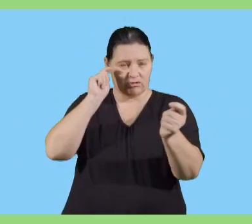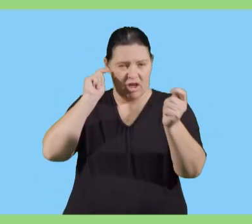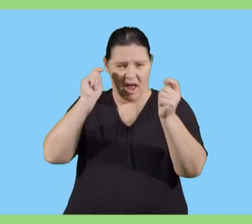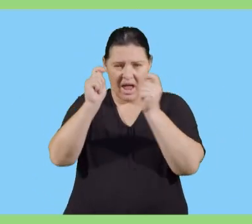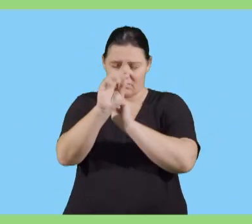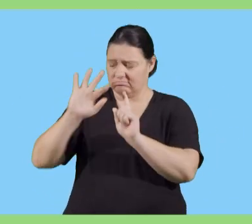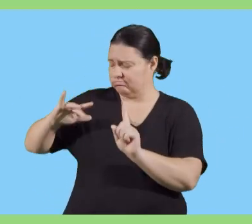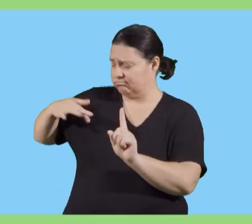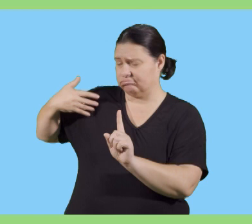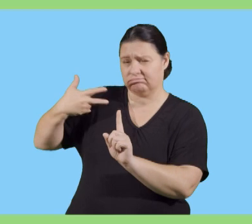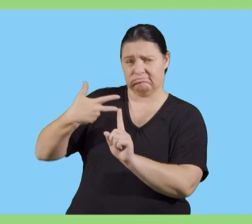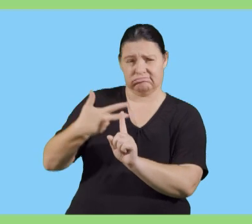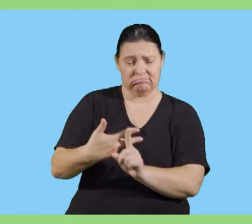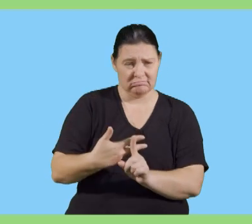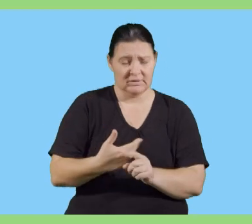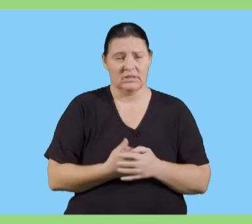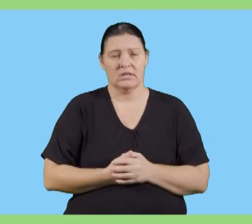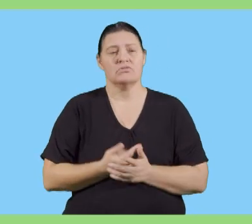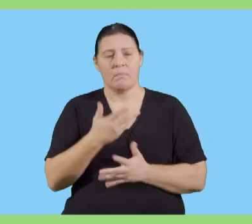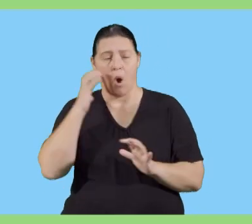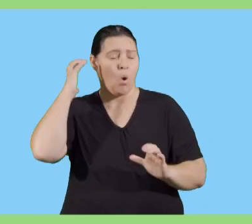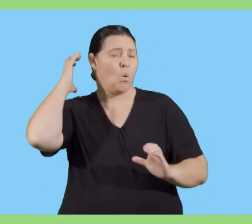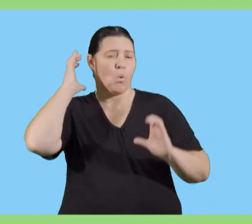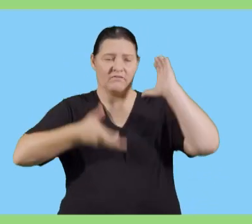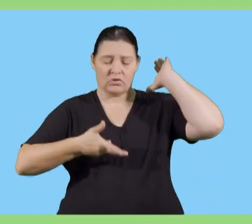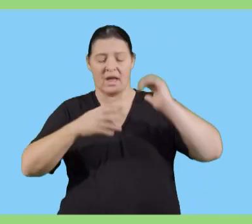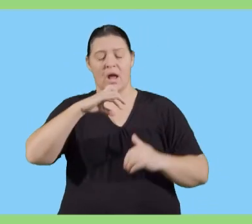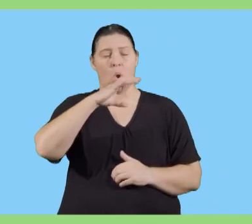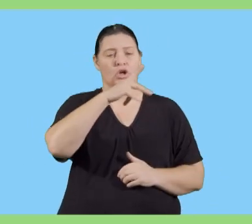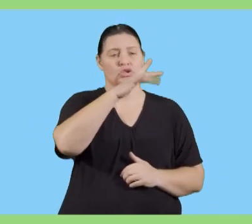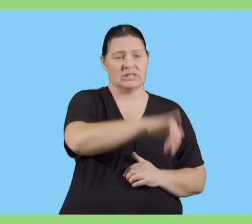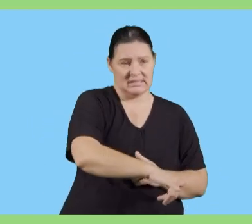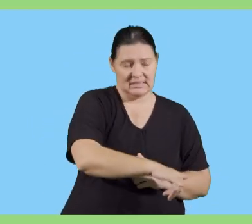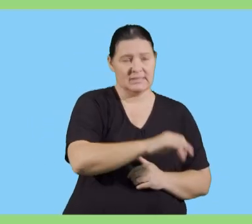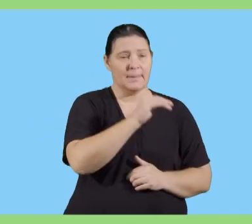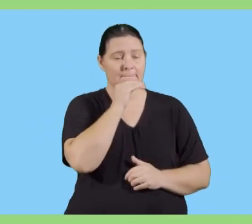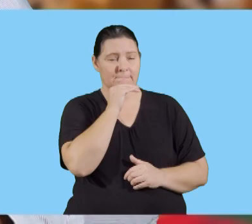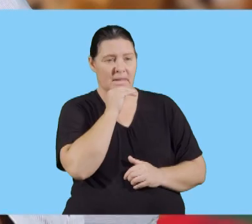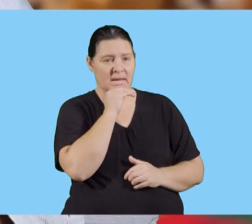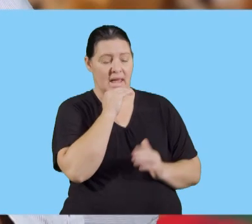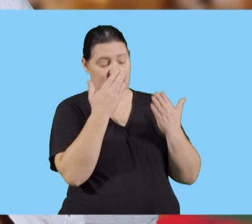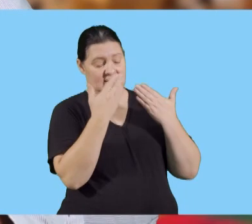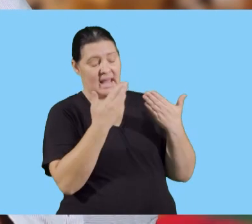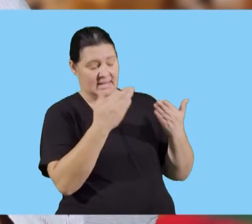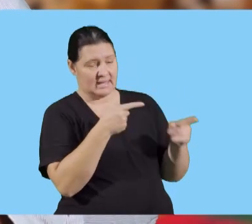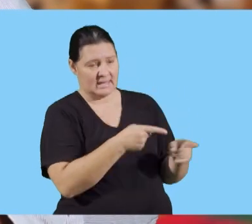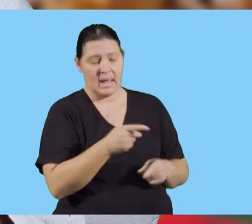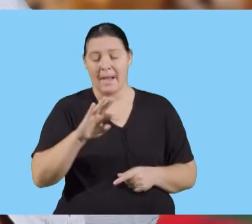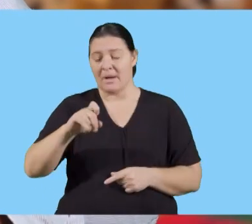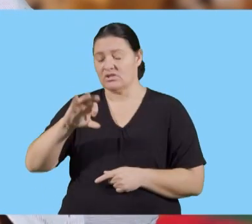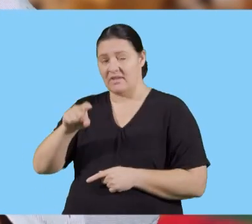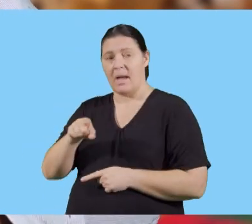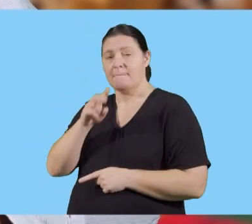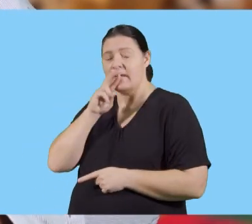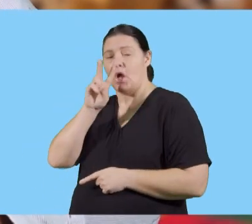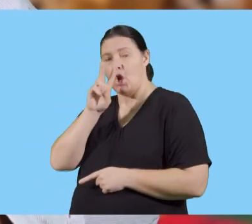study, and biosphere, which looks at a combination of all ecosystems. So we are going to end here for